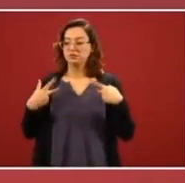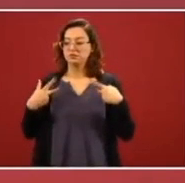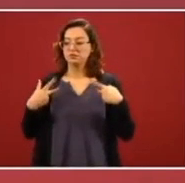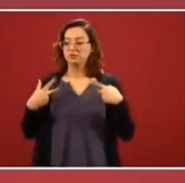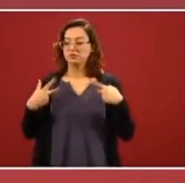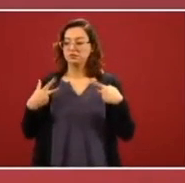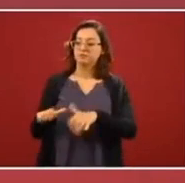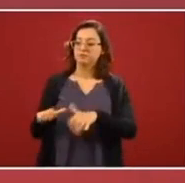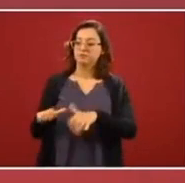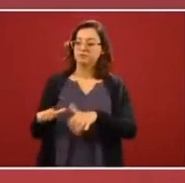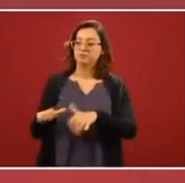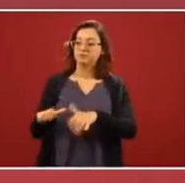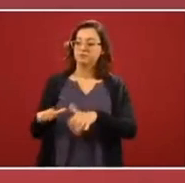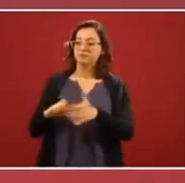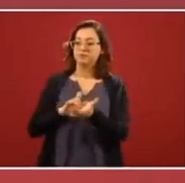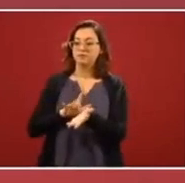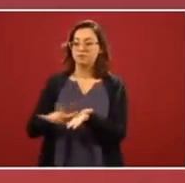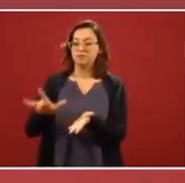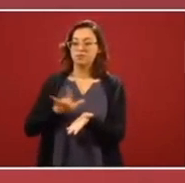this assistance.